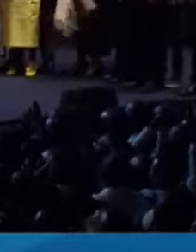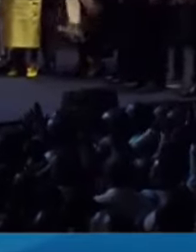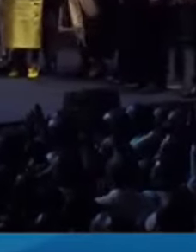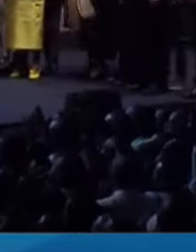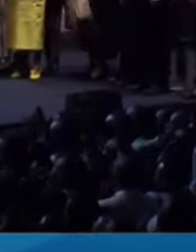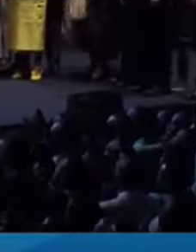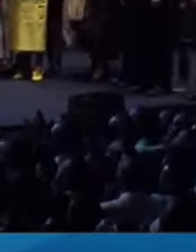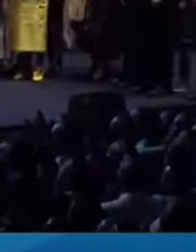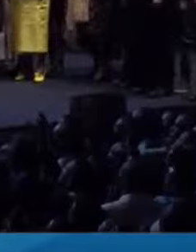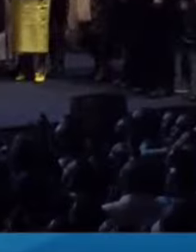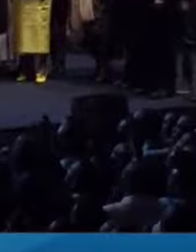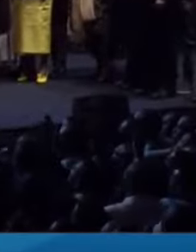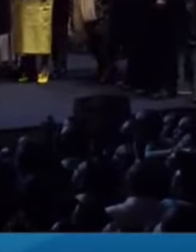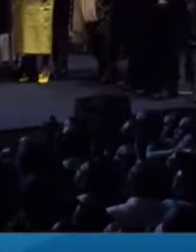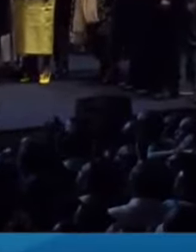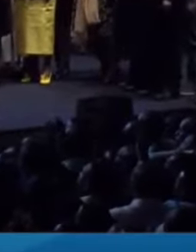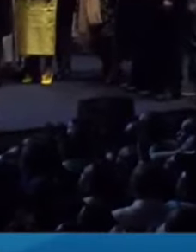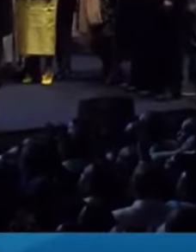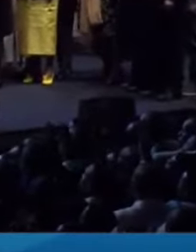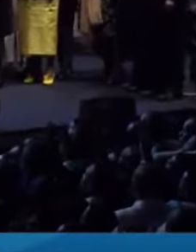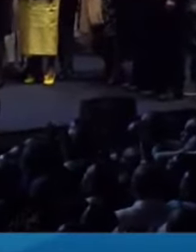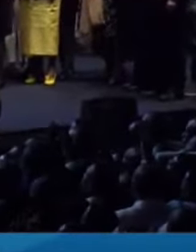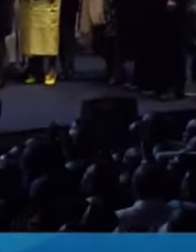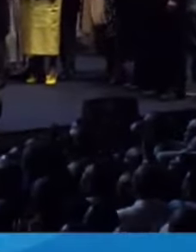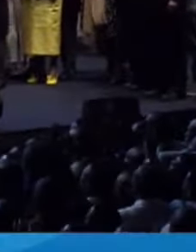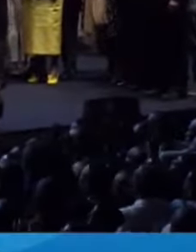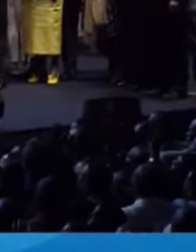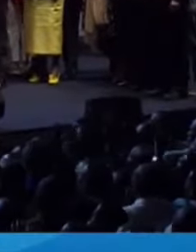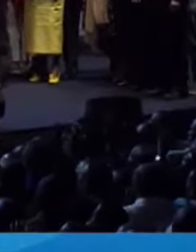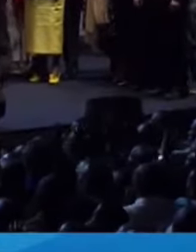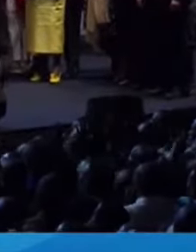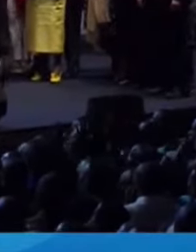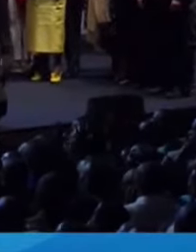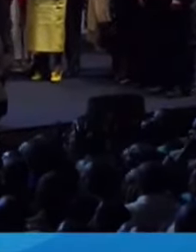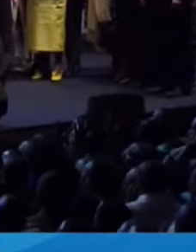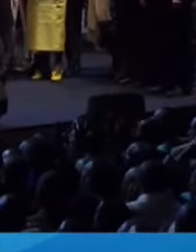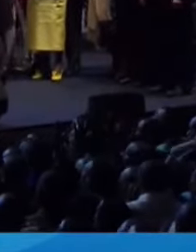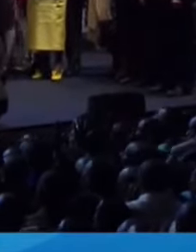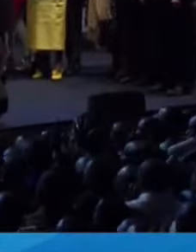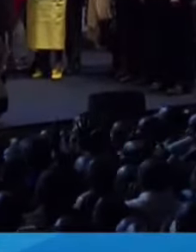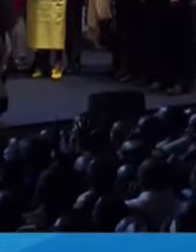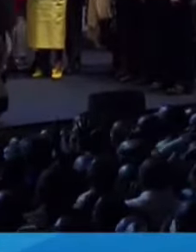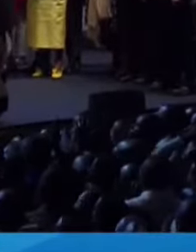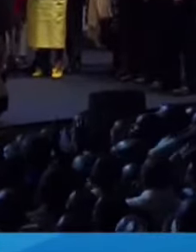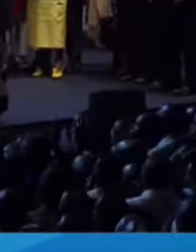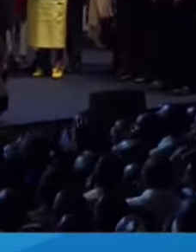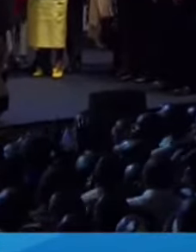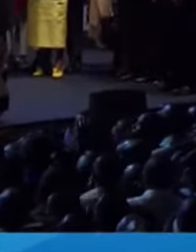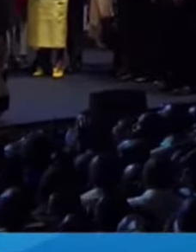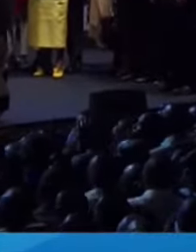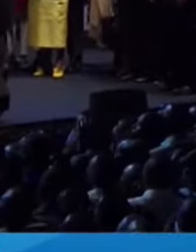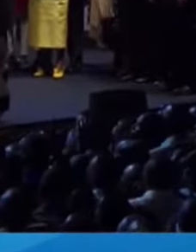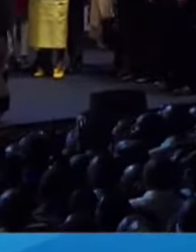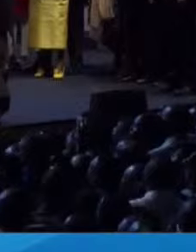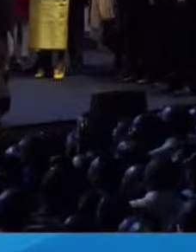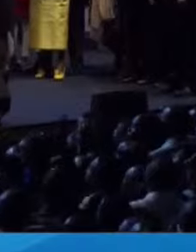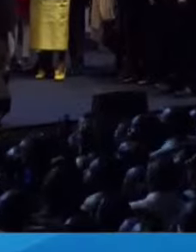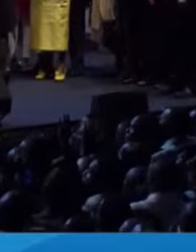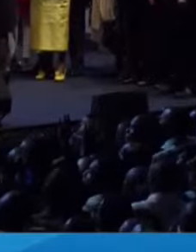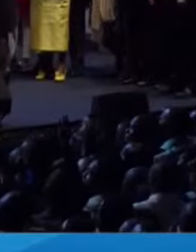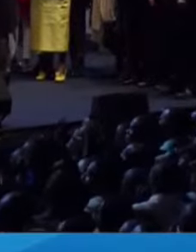nations you said my dear first lady I'm welcome